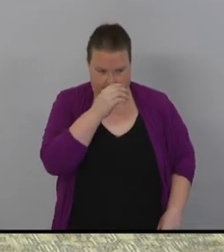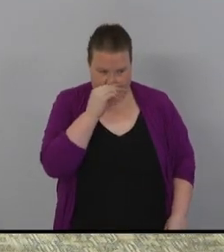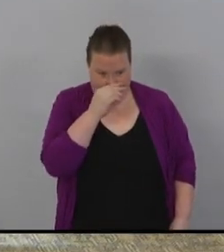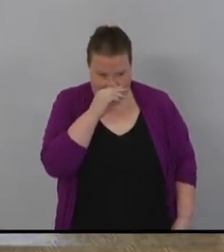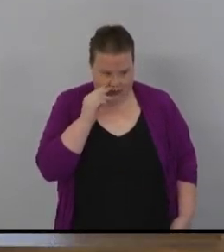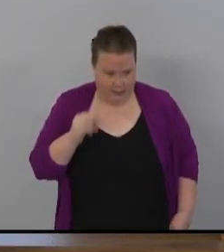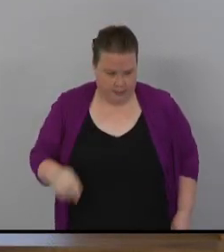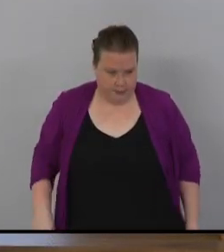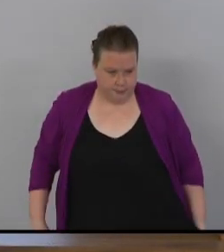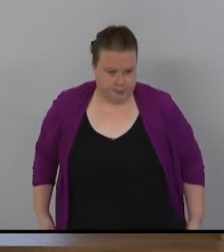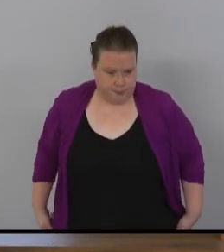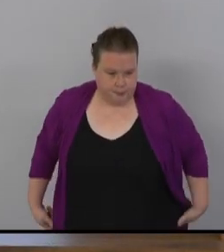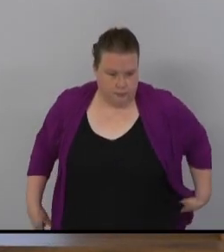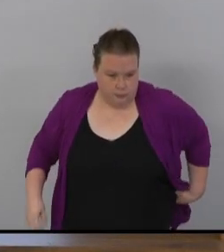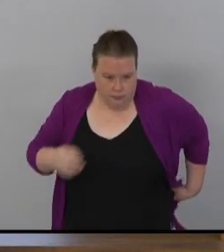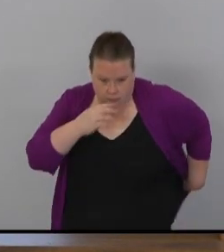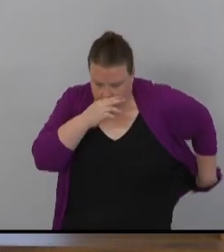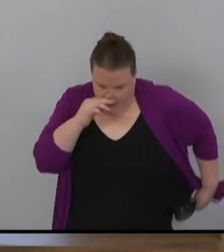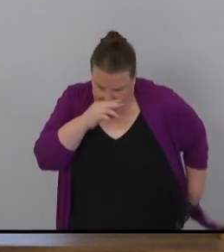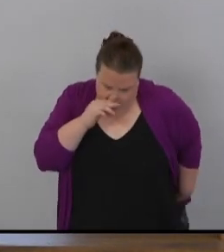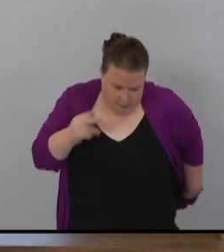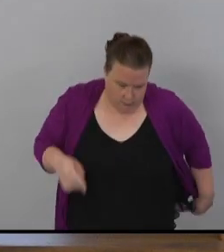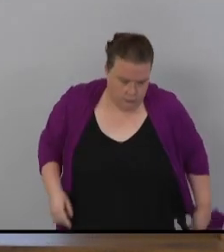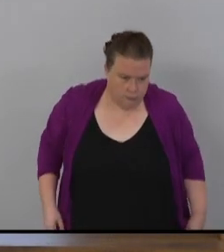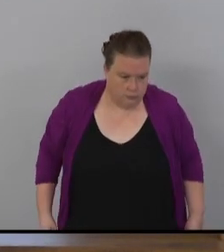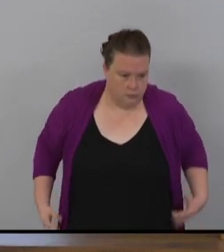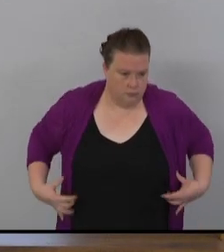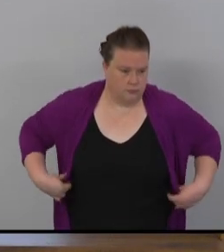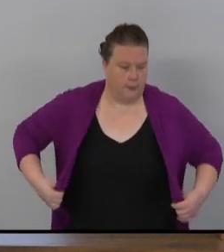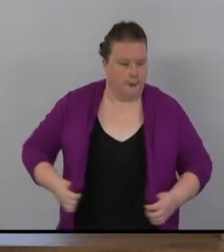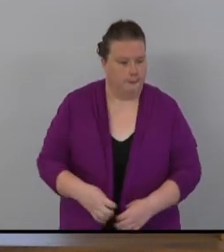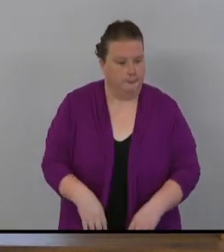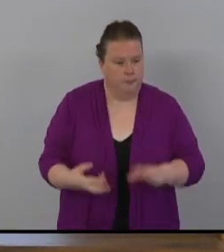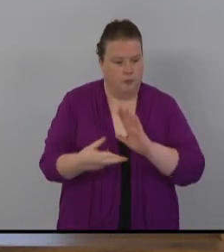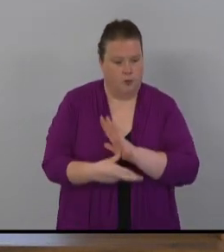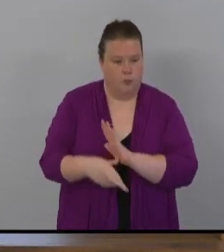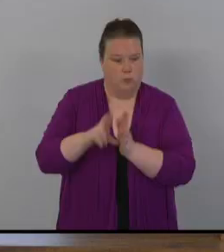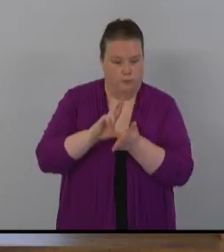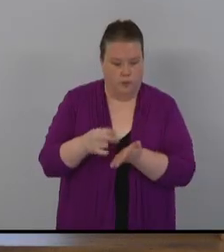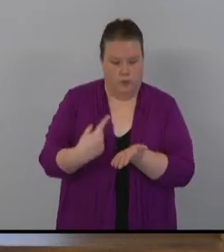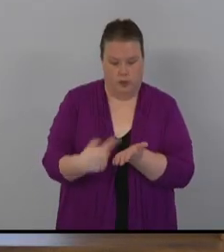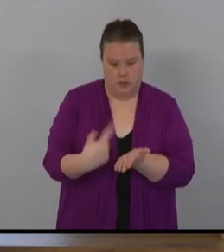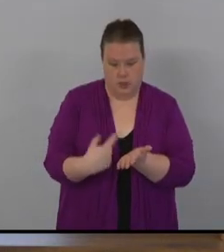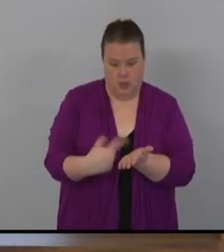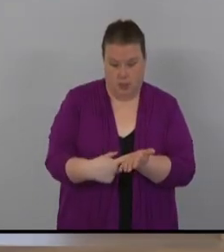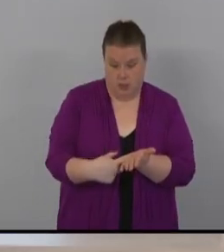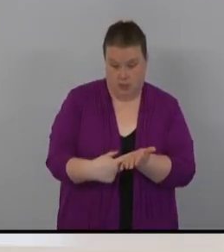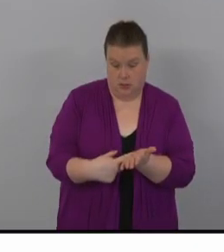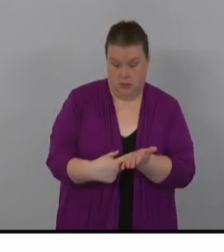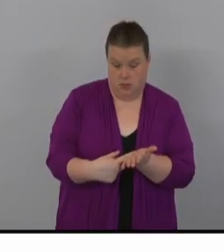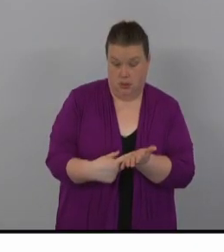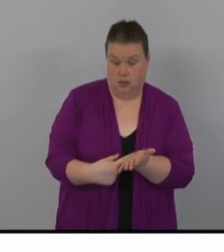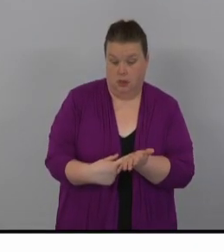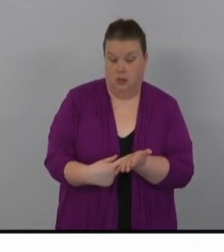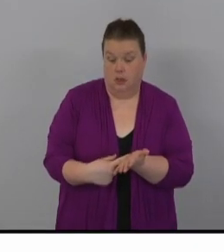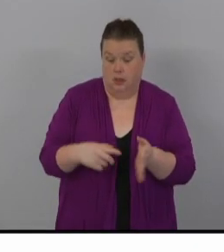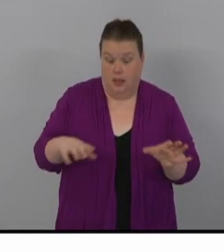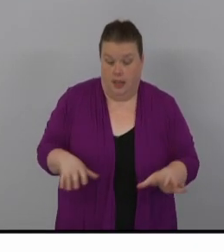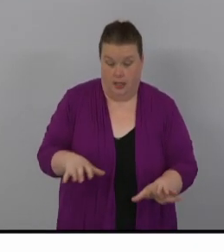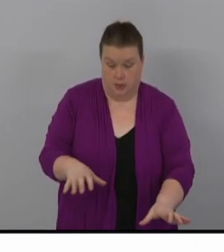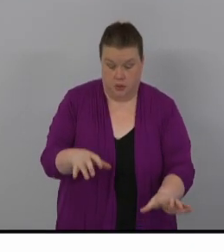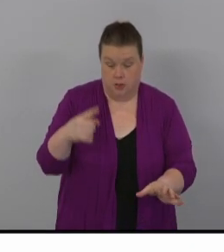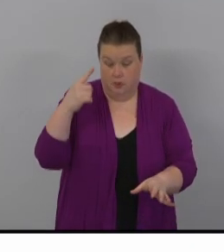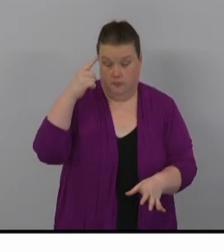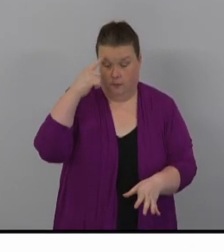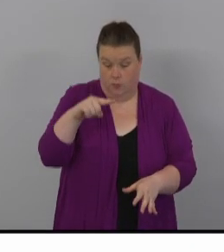We'll move on to item 3, review and discuss the proposal budget and tax rate for 2025-26